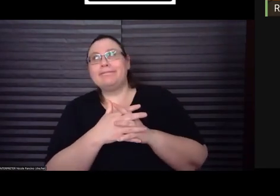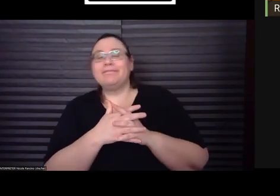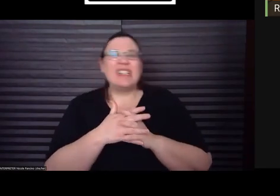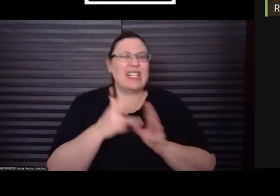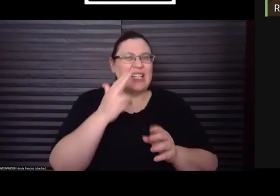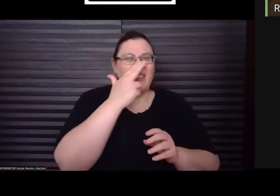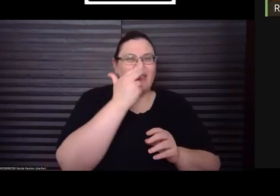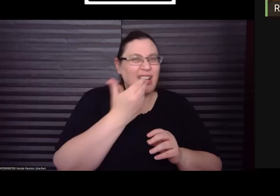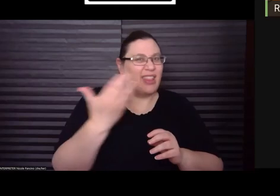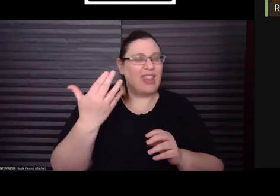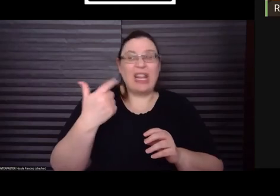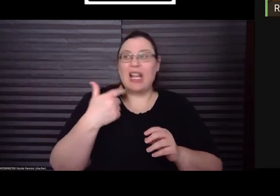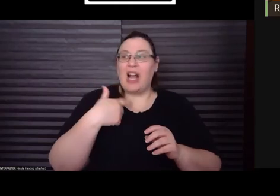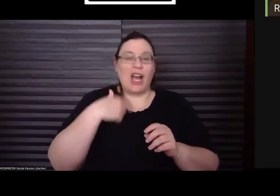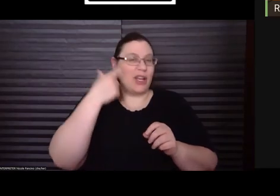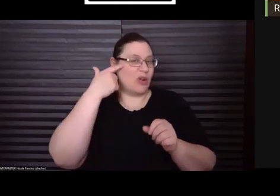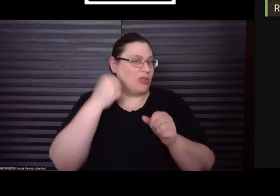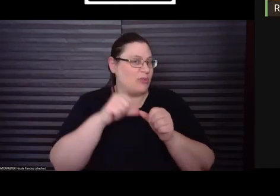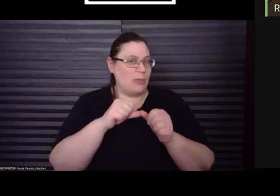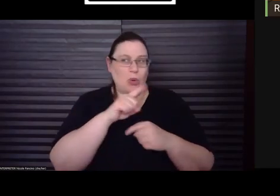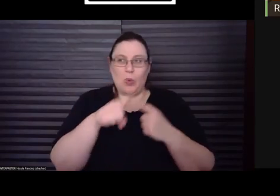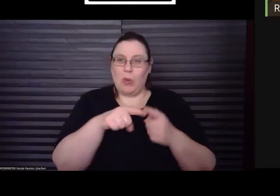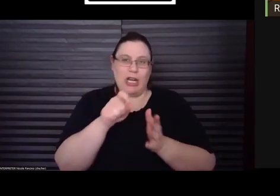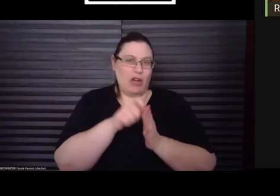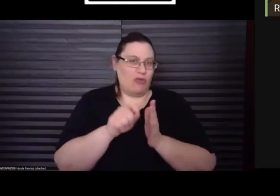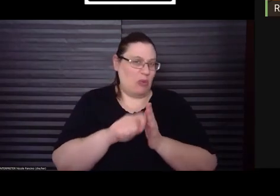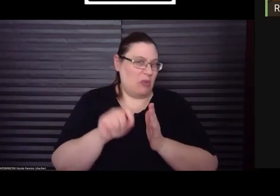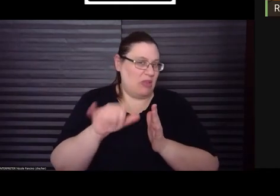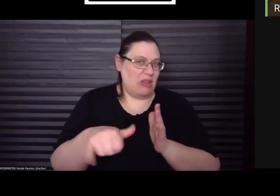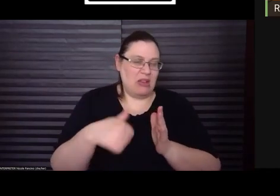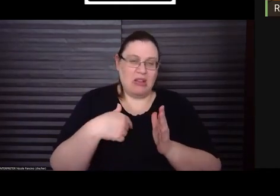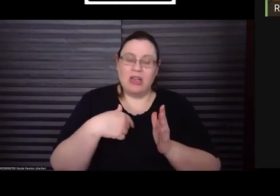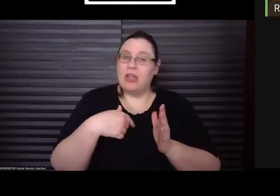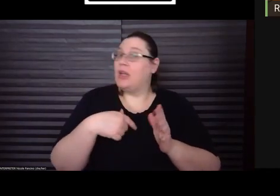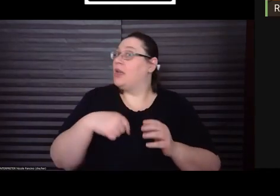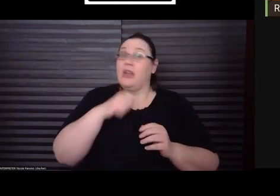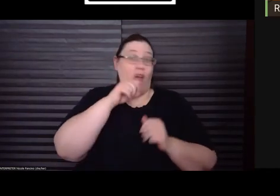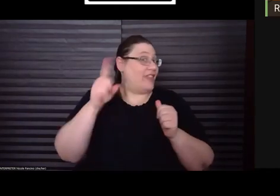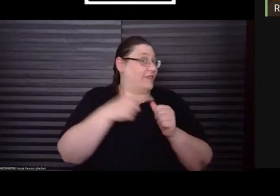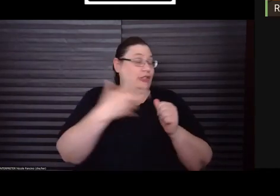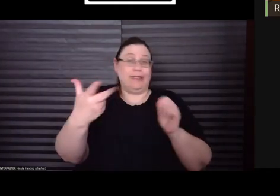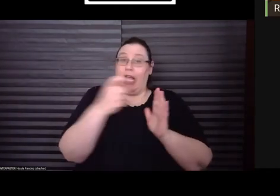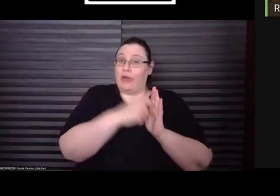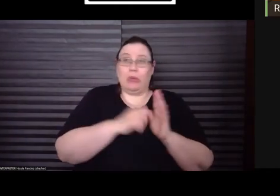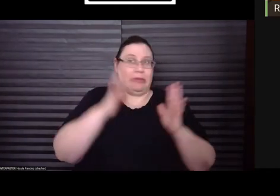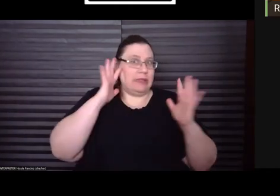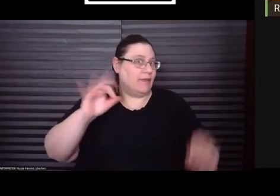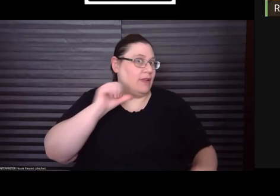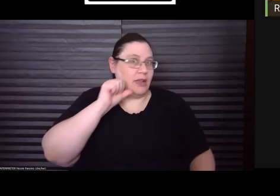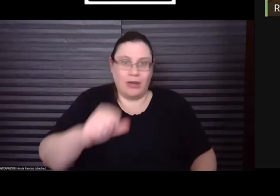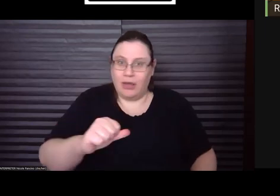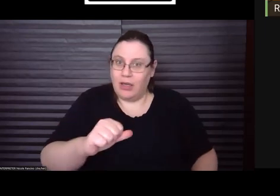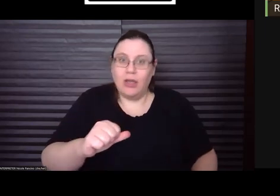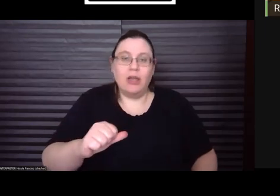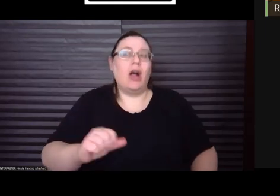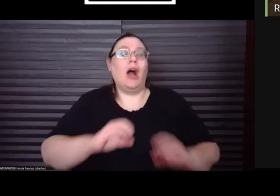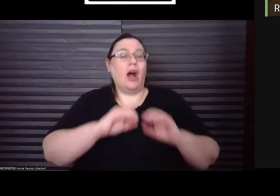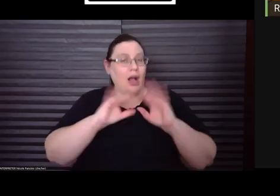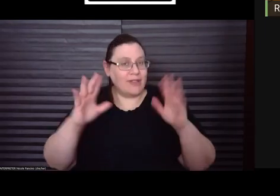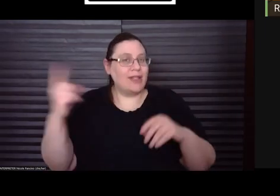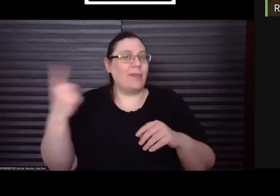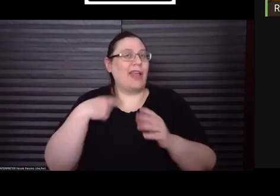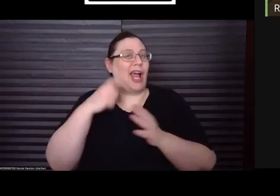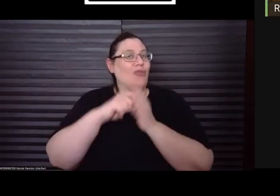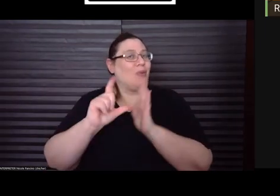it's funny because I really don't remember when I wrote that. It was not the first thing I wrote by any means. It was